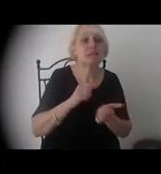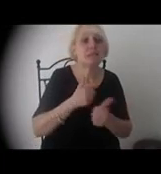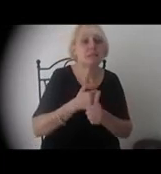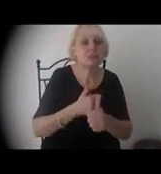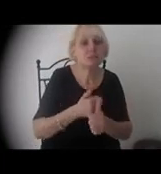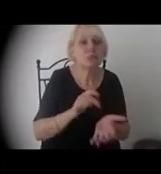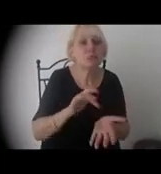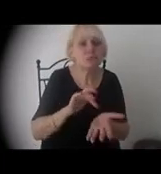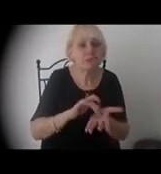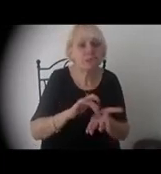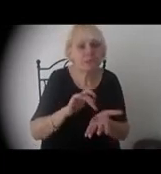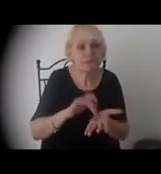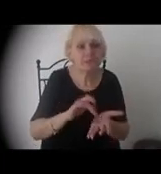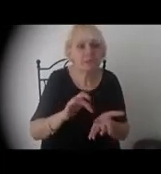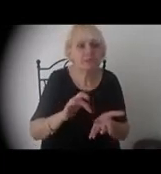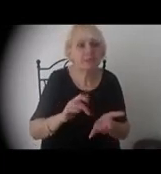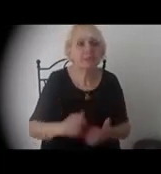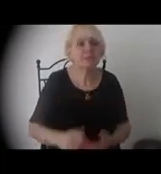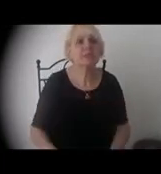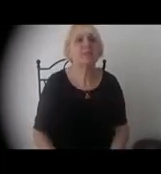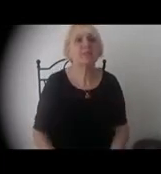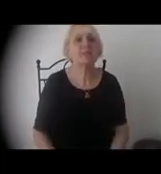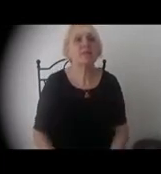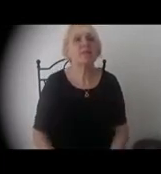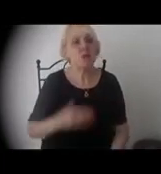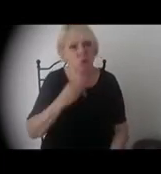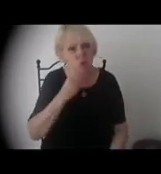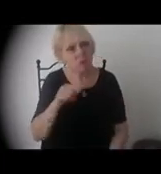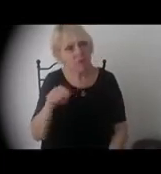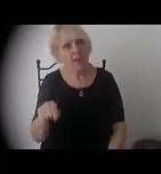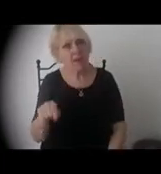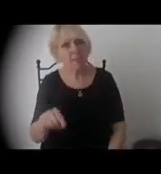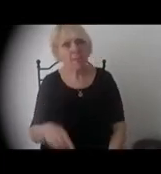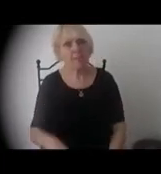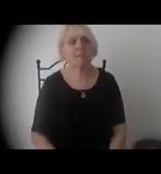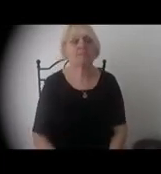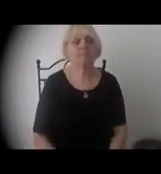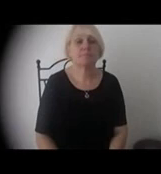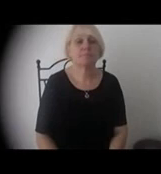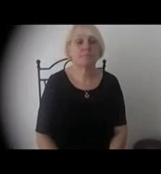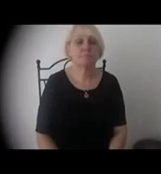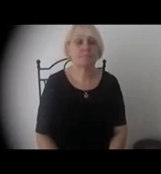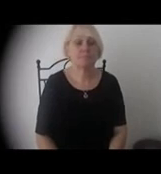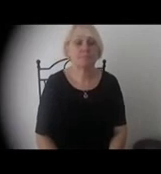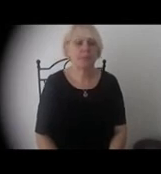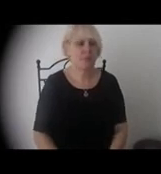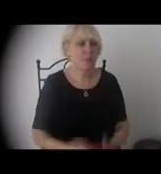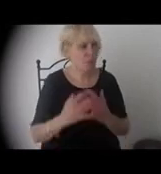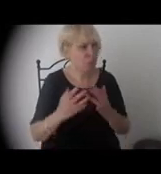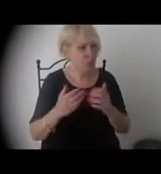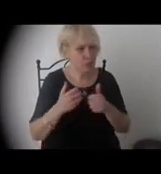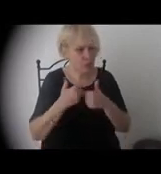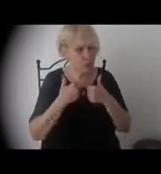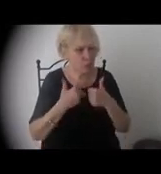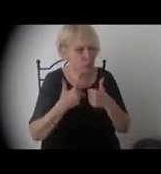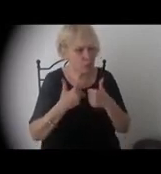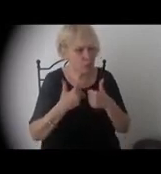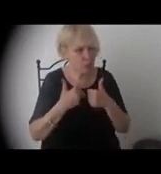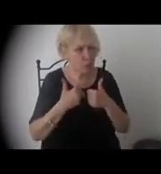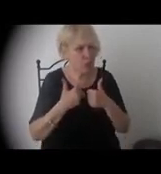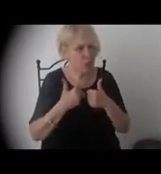Minds, and so on. I think there are many really good, kind of